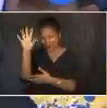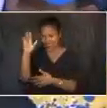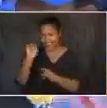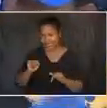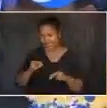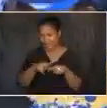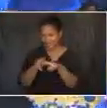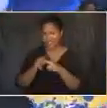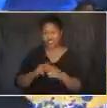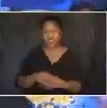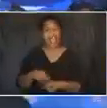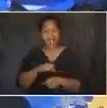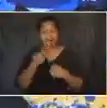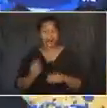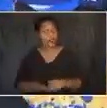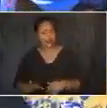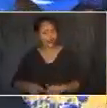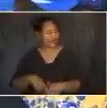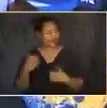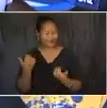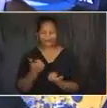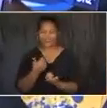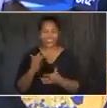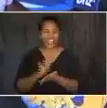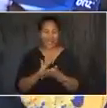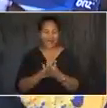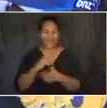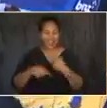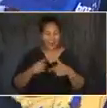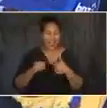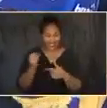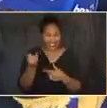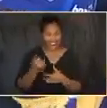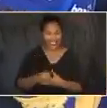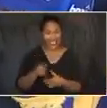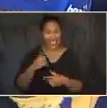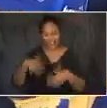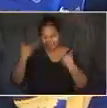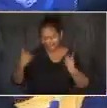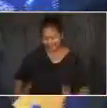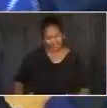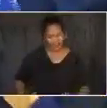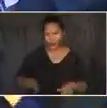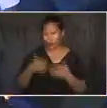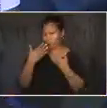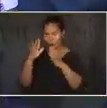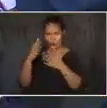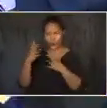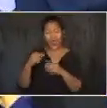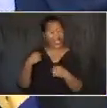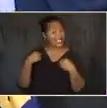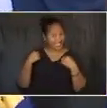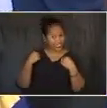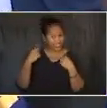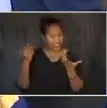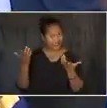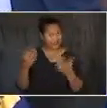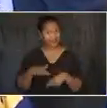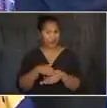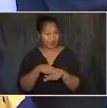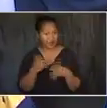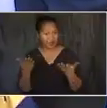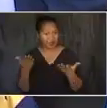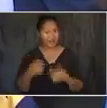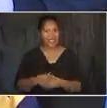bitu irra lubenda era marotaka na nondra kuilala lai na kena isulu e totoka ba wati na singileti e matau